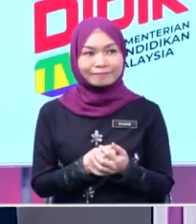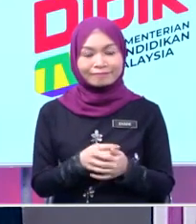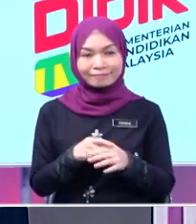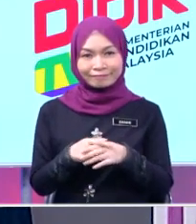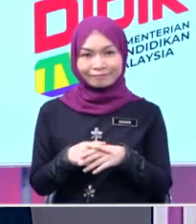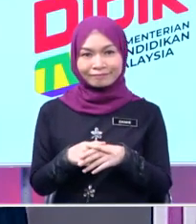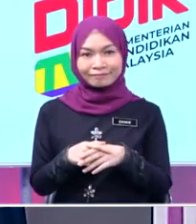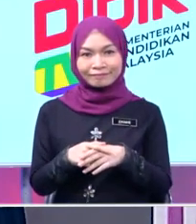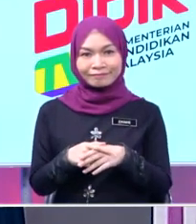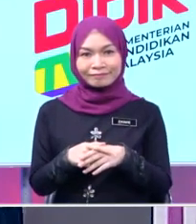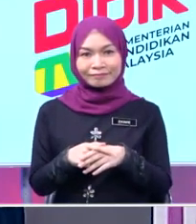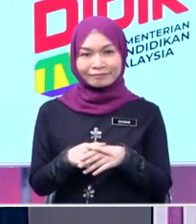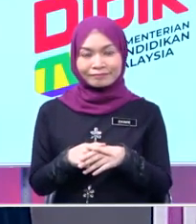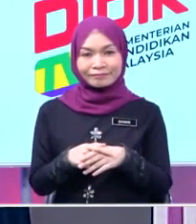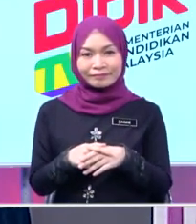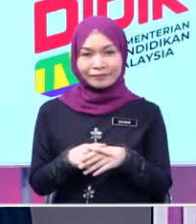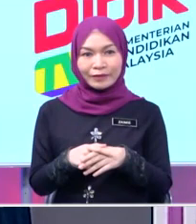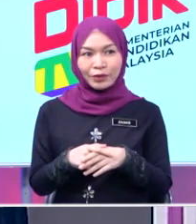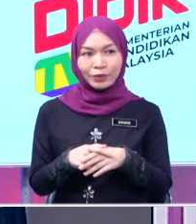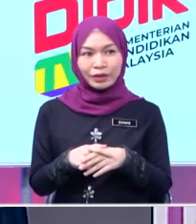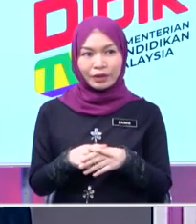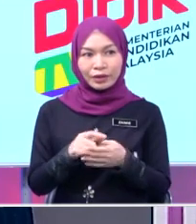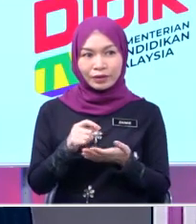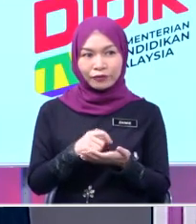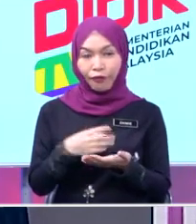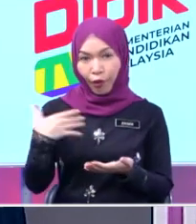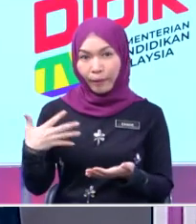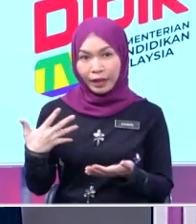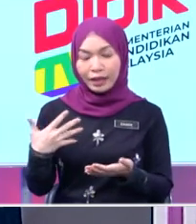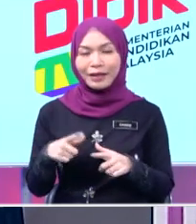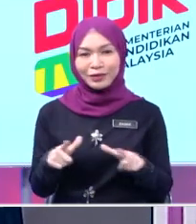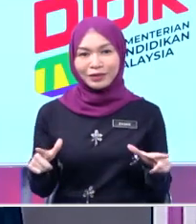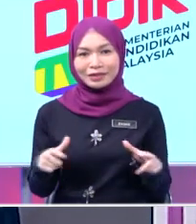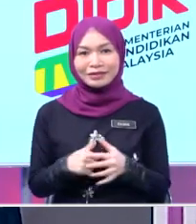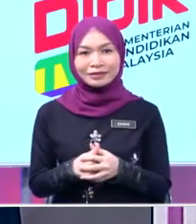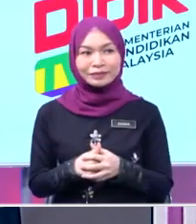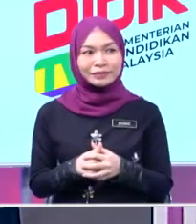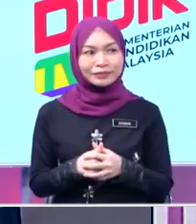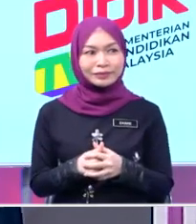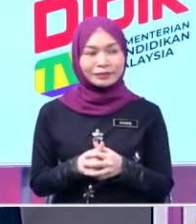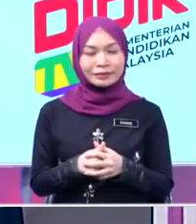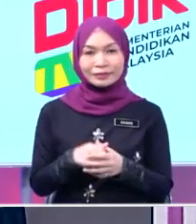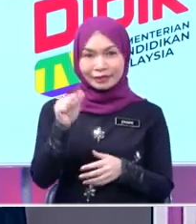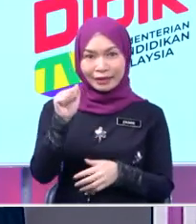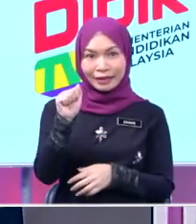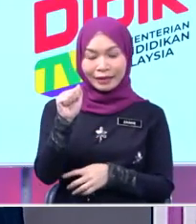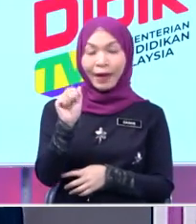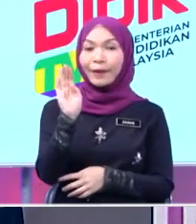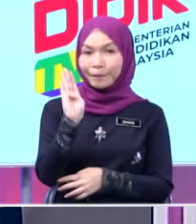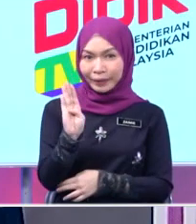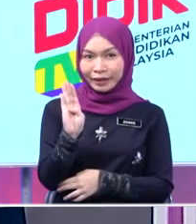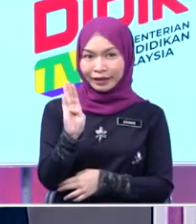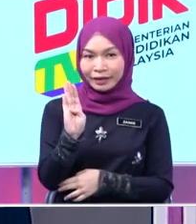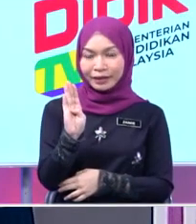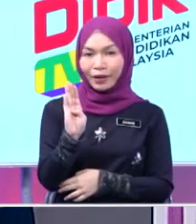would like to answer question 1? Which of the opening paragraphs, A, B, or C, uses